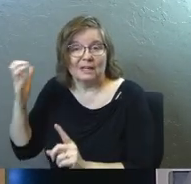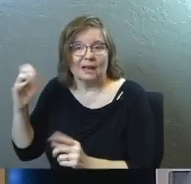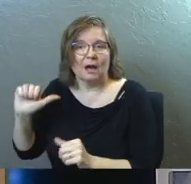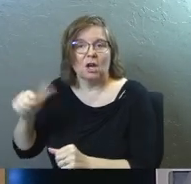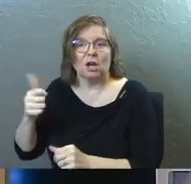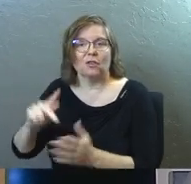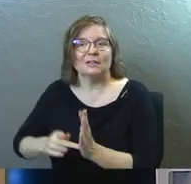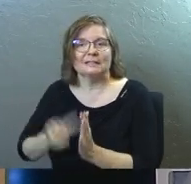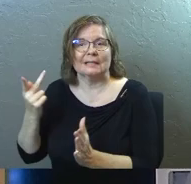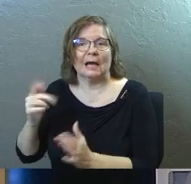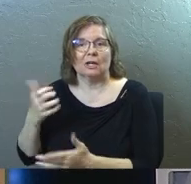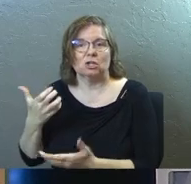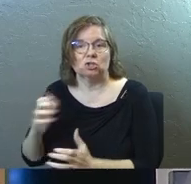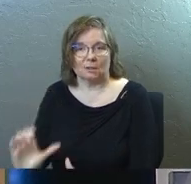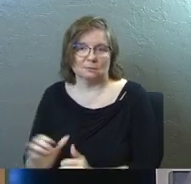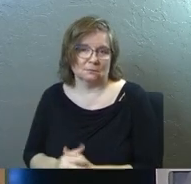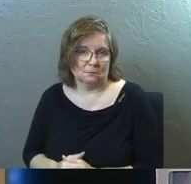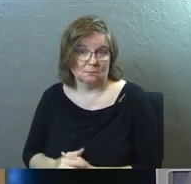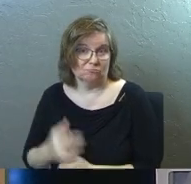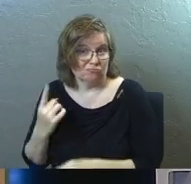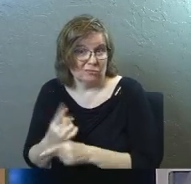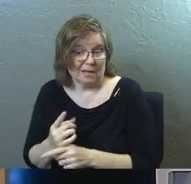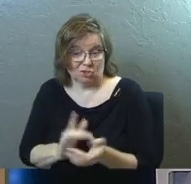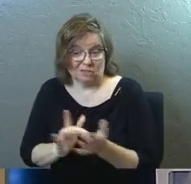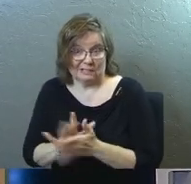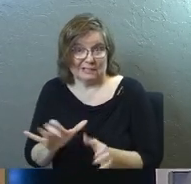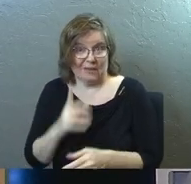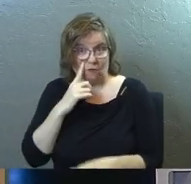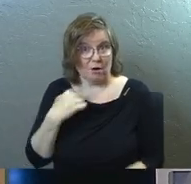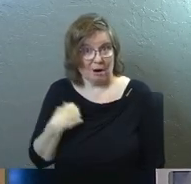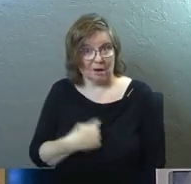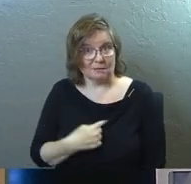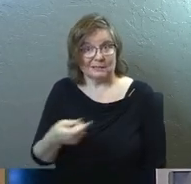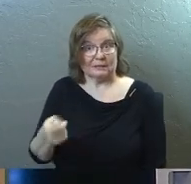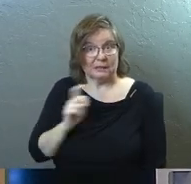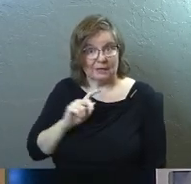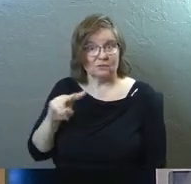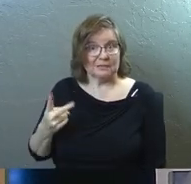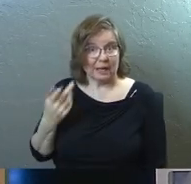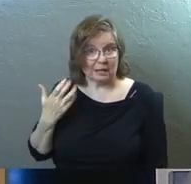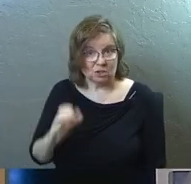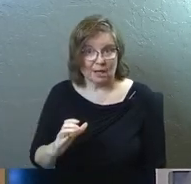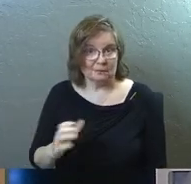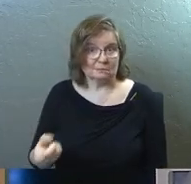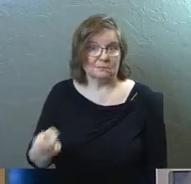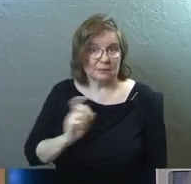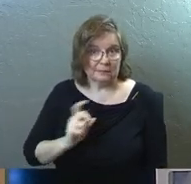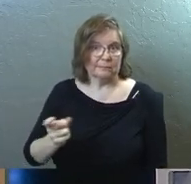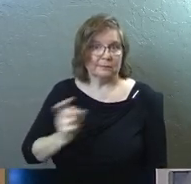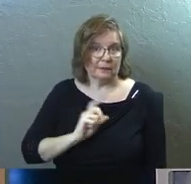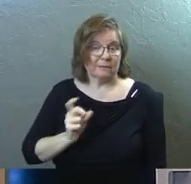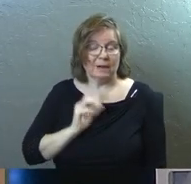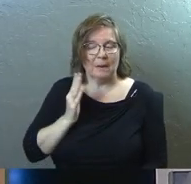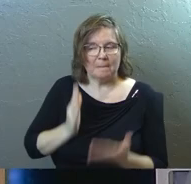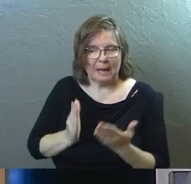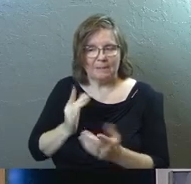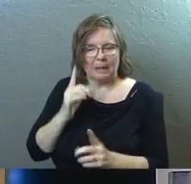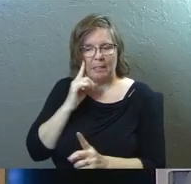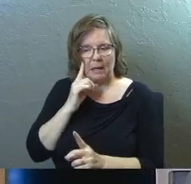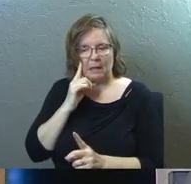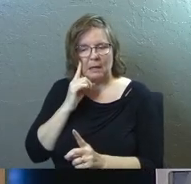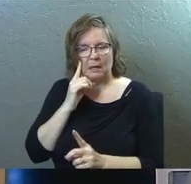cousin another chance, right? Because isn't that what Jesus does for us? Amen. All the time, right? And so maybe, just